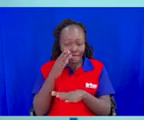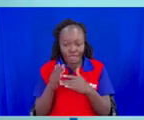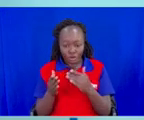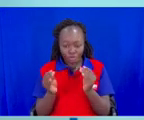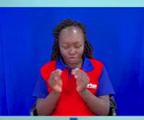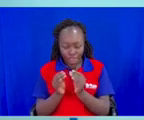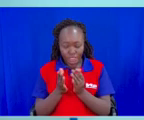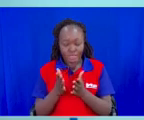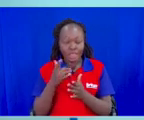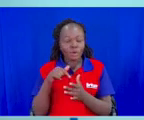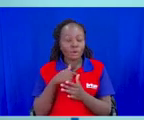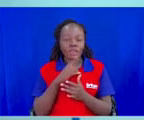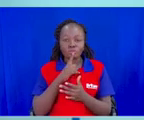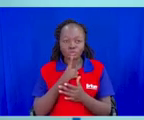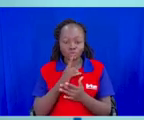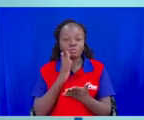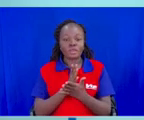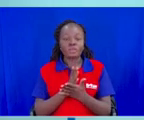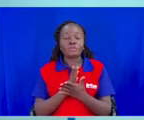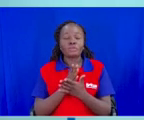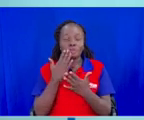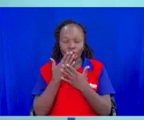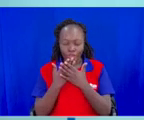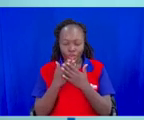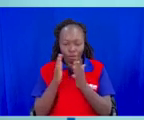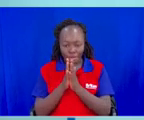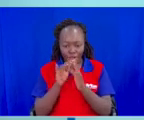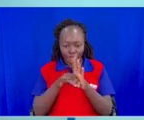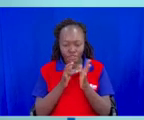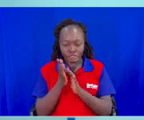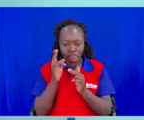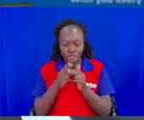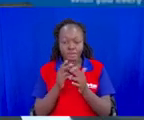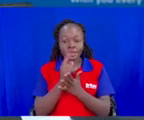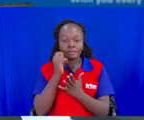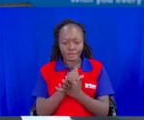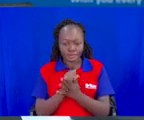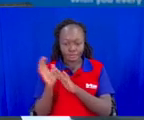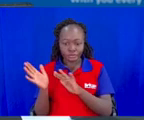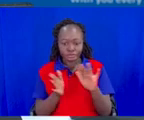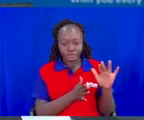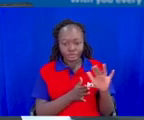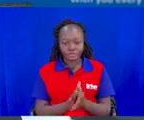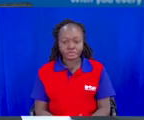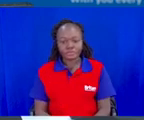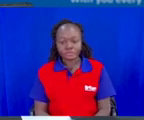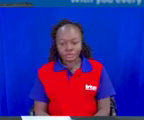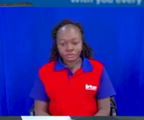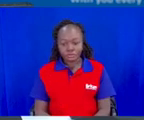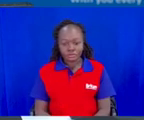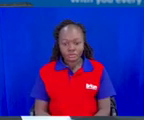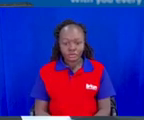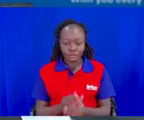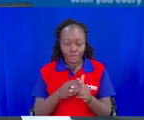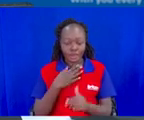shall be sure to thank you. We pray that shortly, believing and trusting in your holy name. Amen. Amen. My name